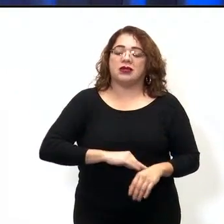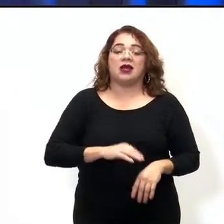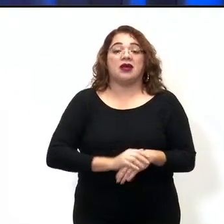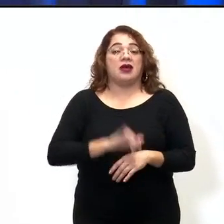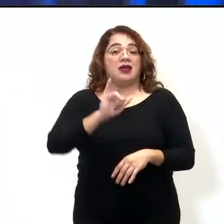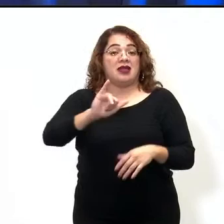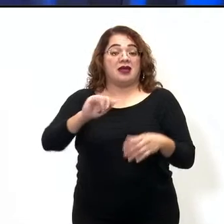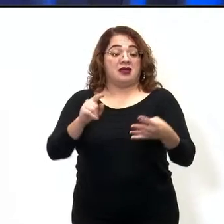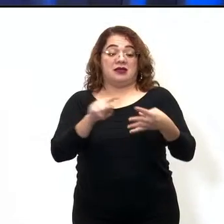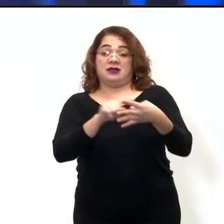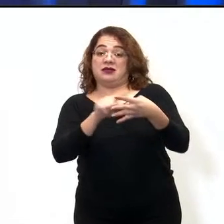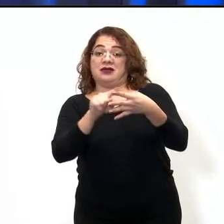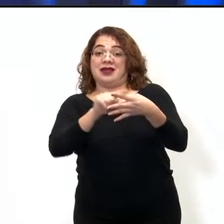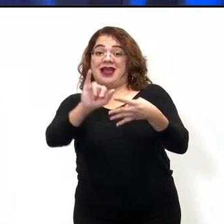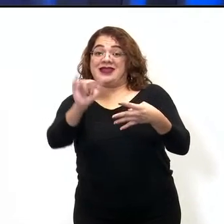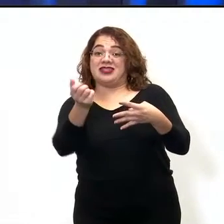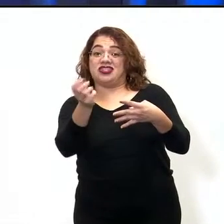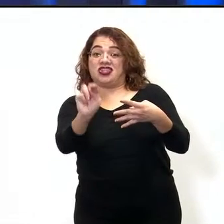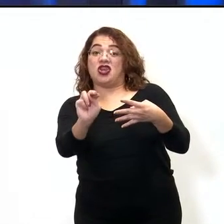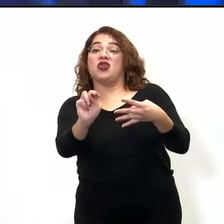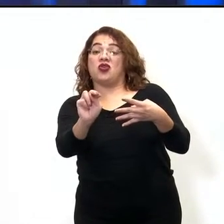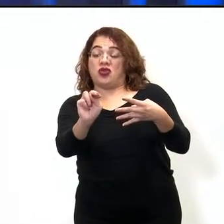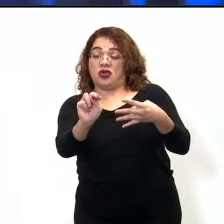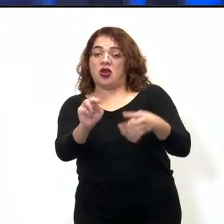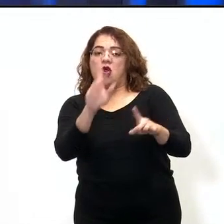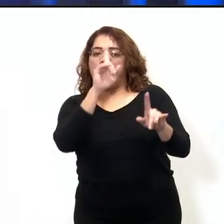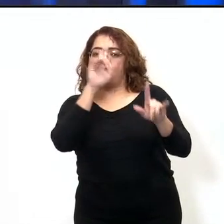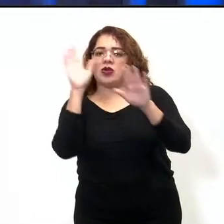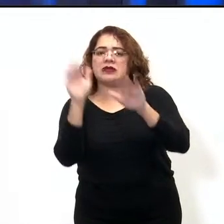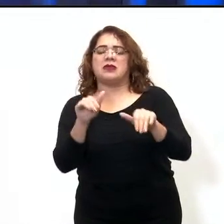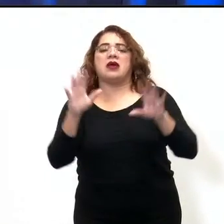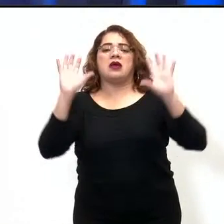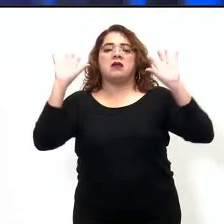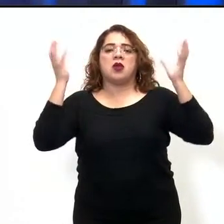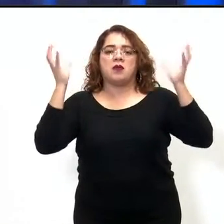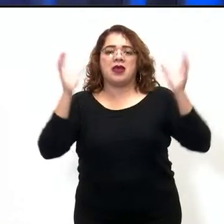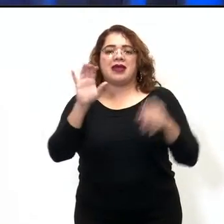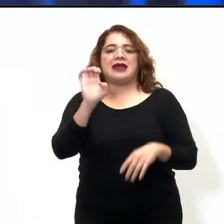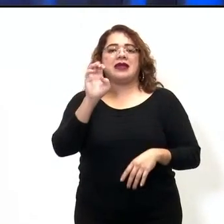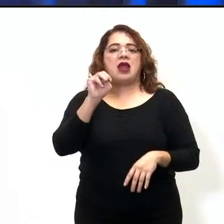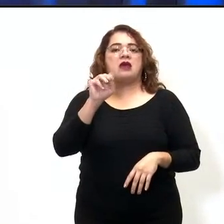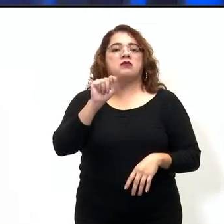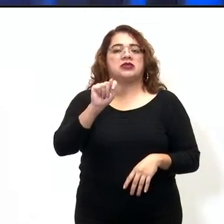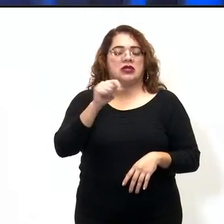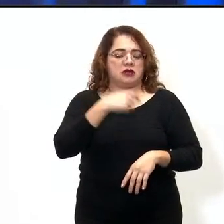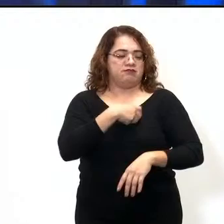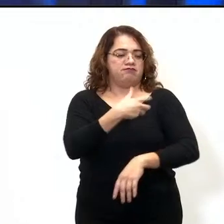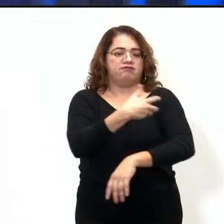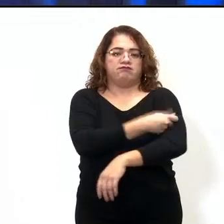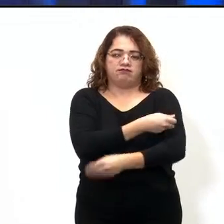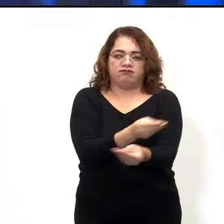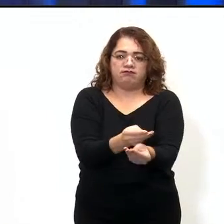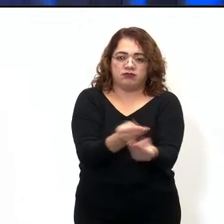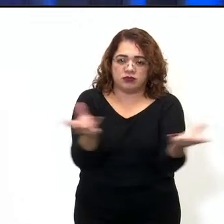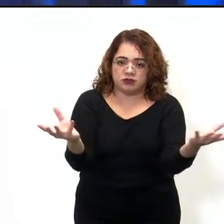first week of January, we expect everyone that's a paramedic and an EMT to also begin receiving their